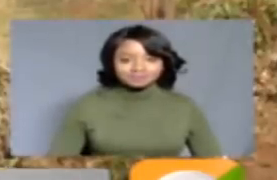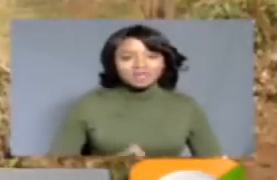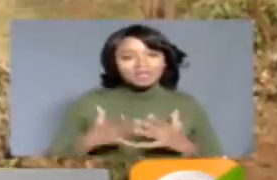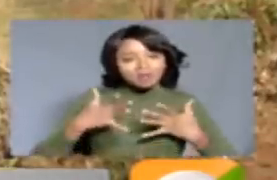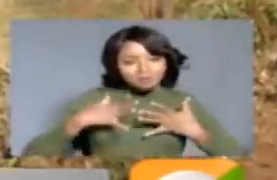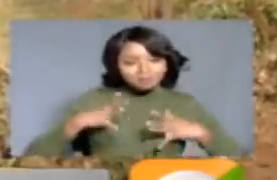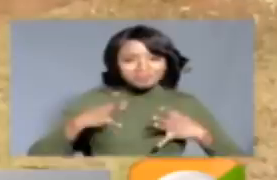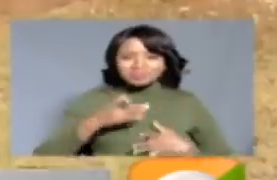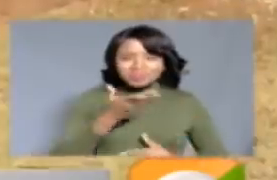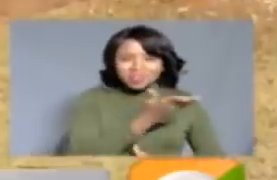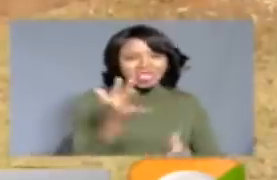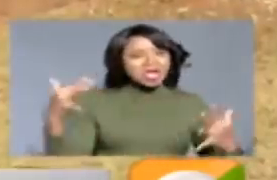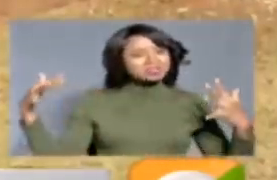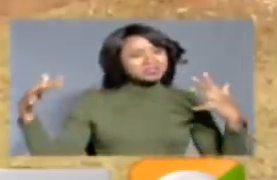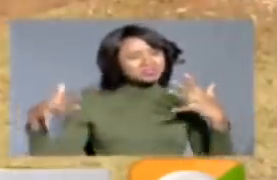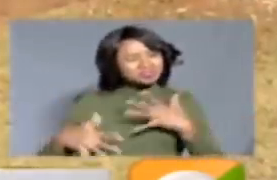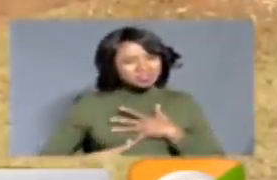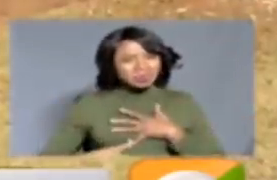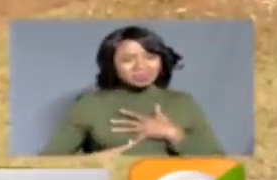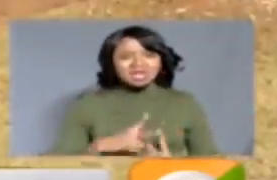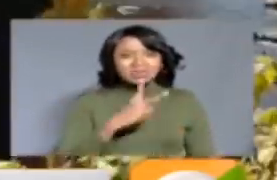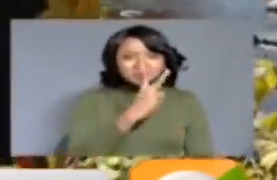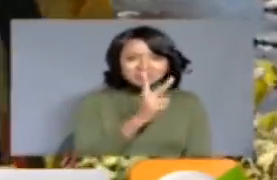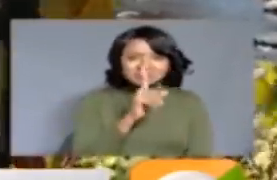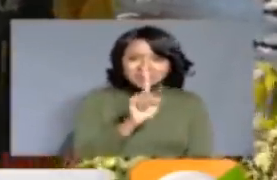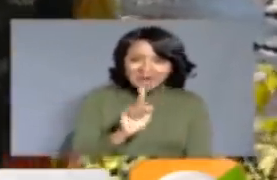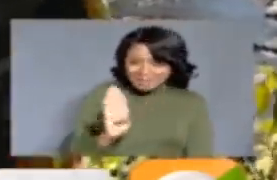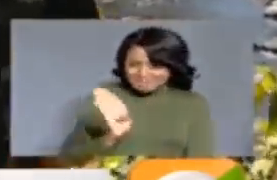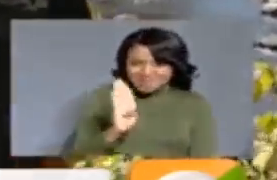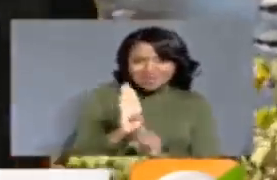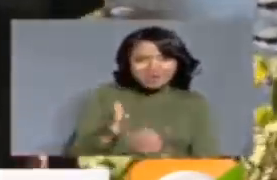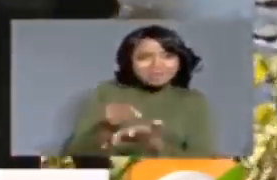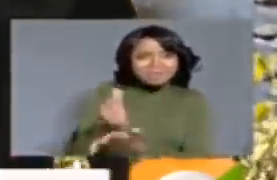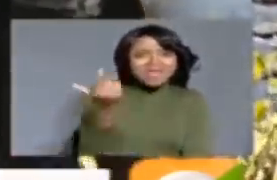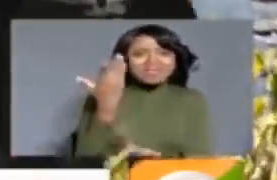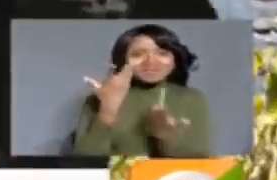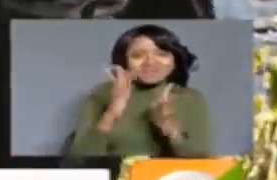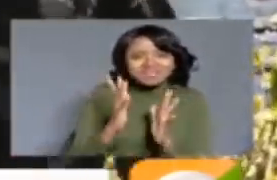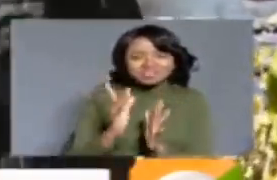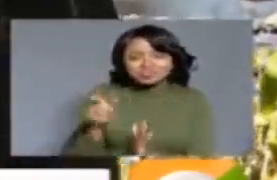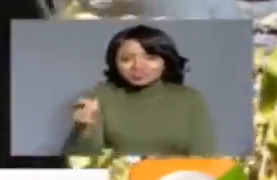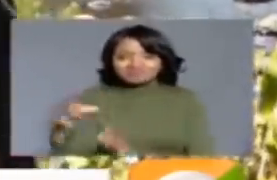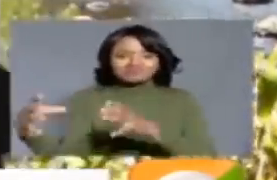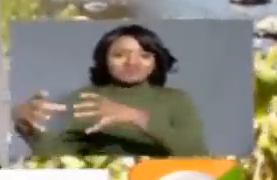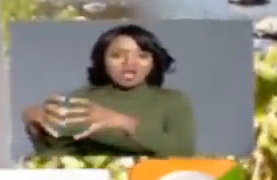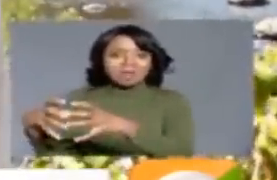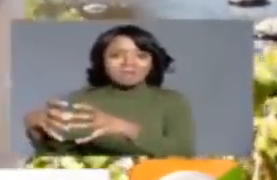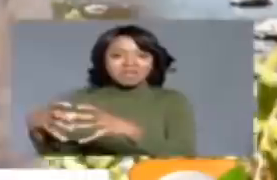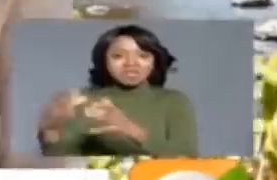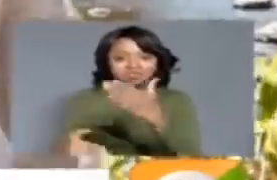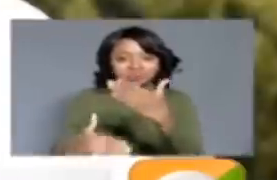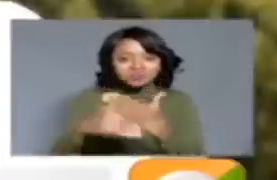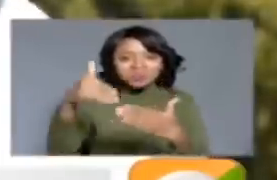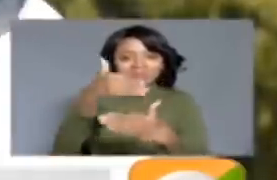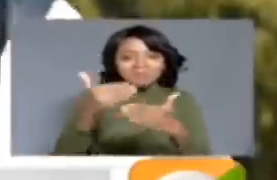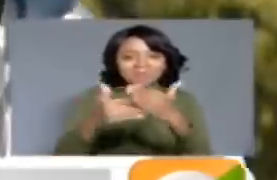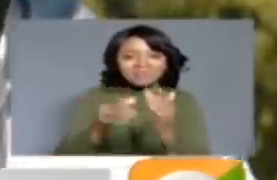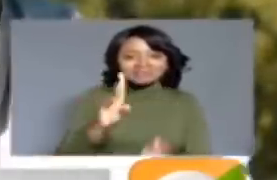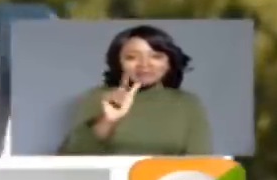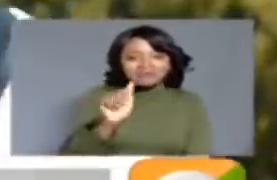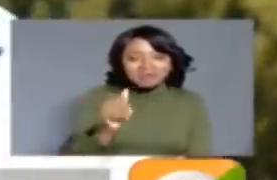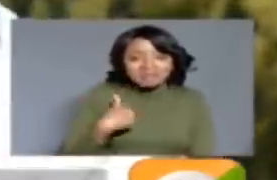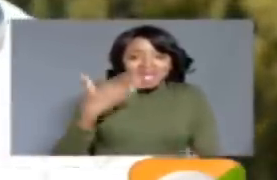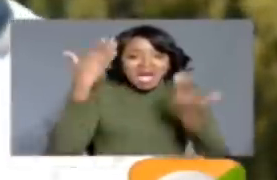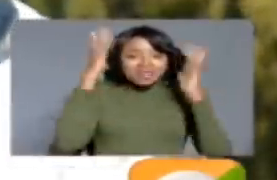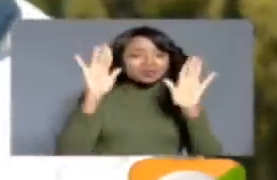Residents are even shocked that 21 billion shillings have already been paid to an Italian firm to build a dam. Did you want to take a magic